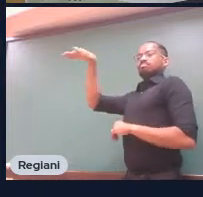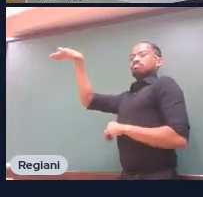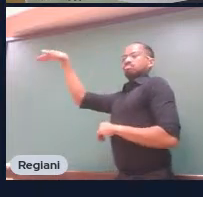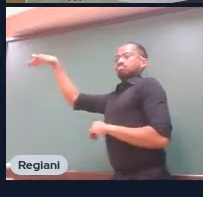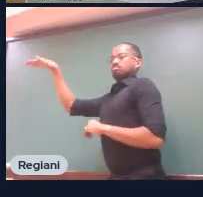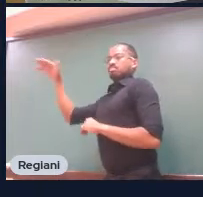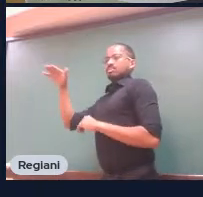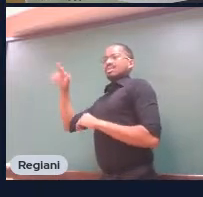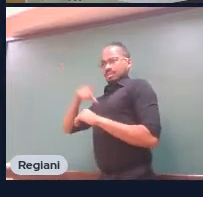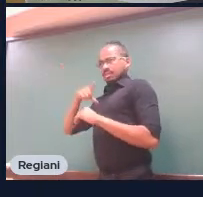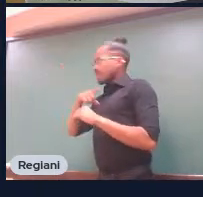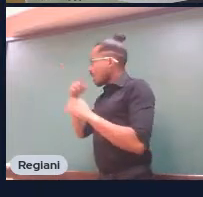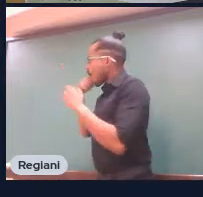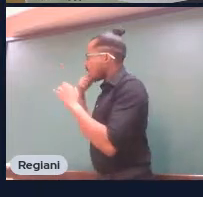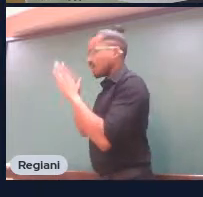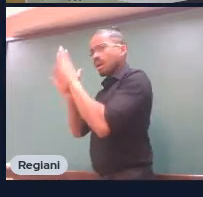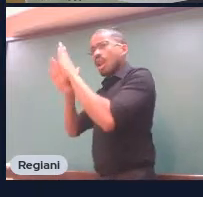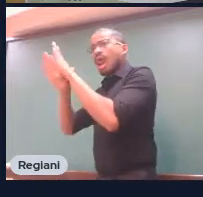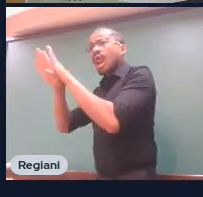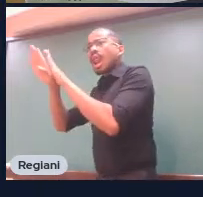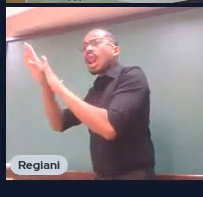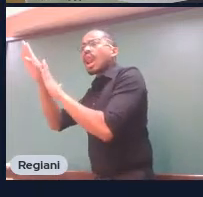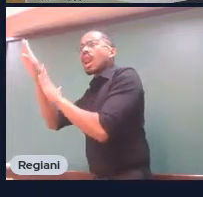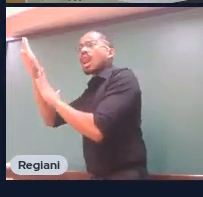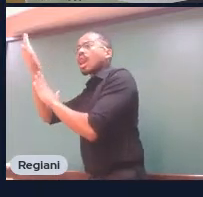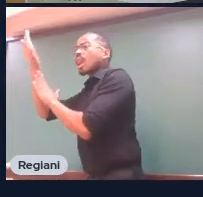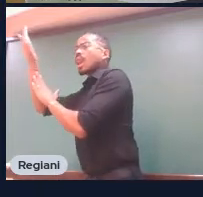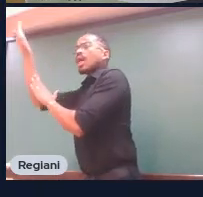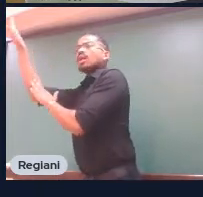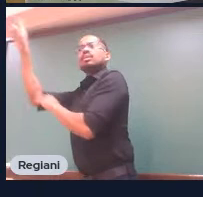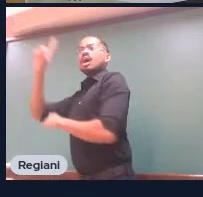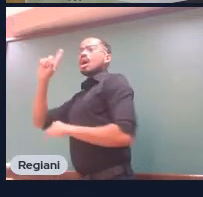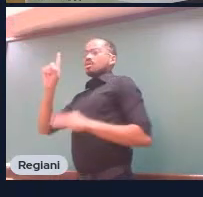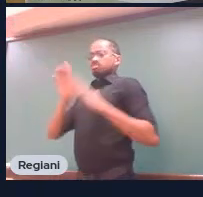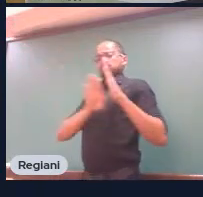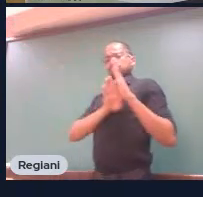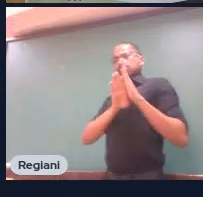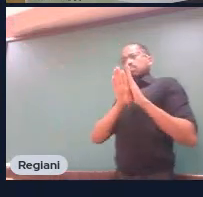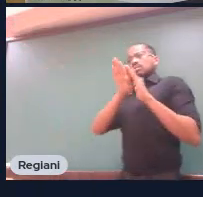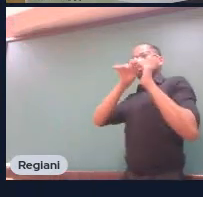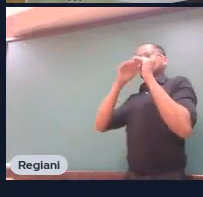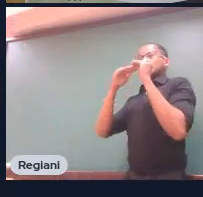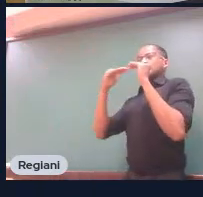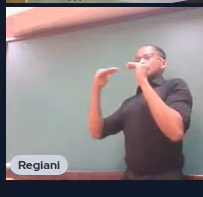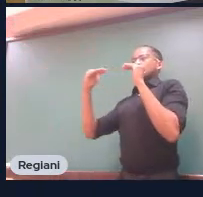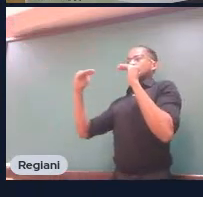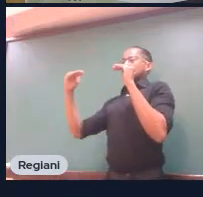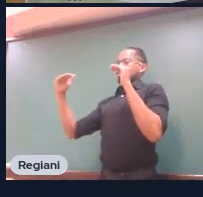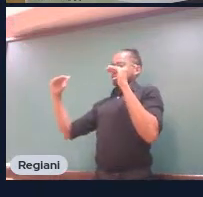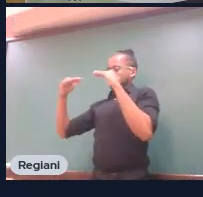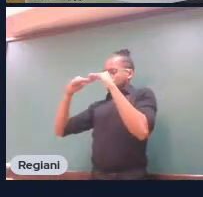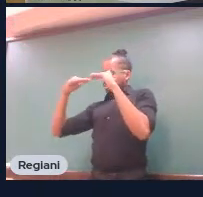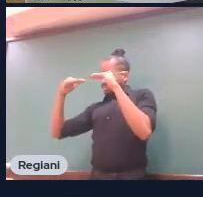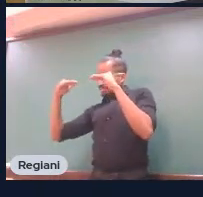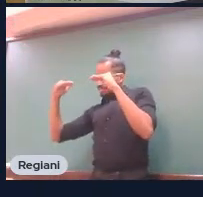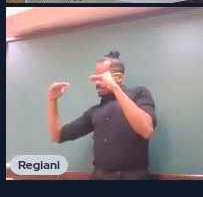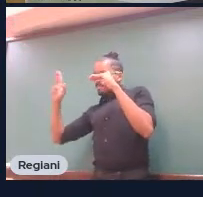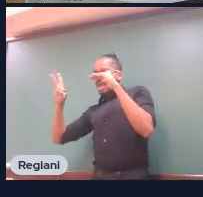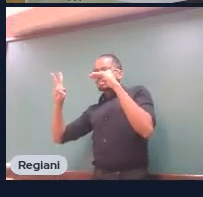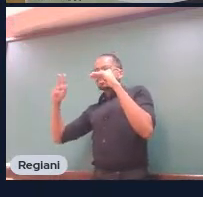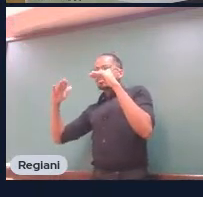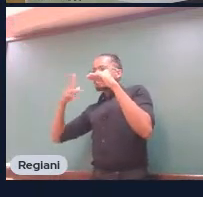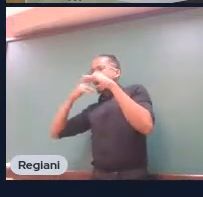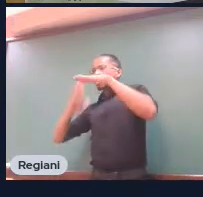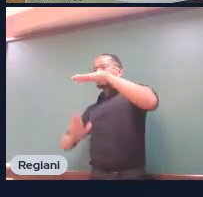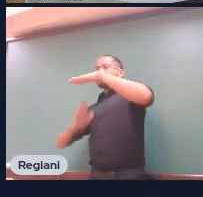it doesn't keep growing. They just churn out, but we have reached the limit. There are only so many references you can